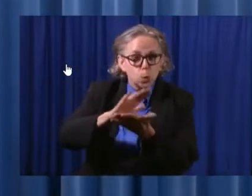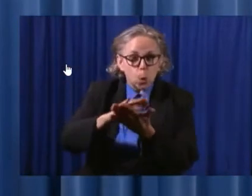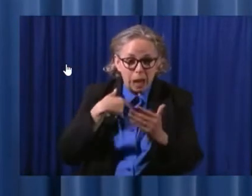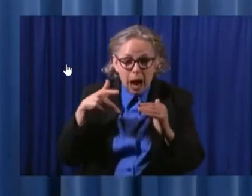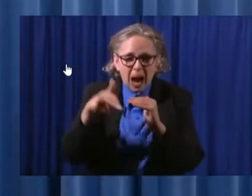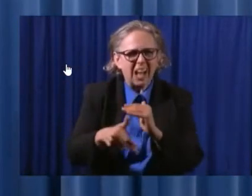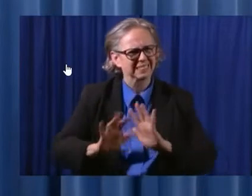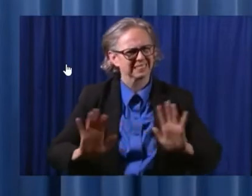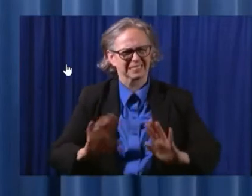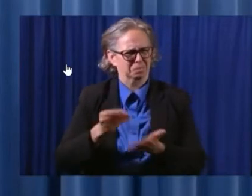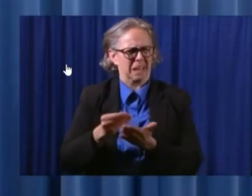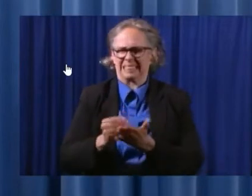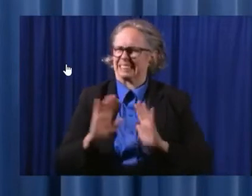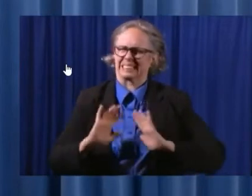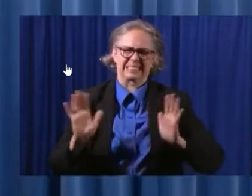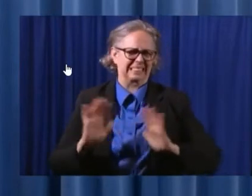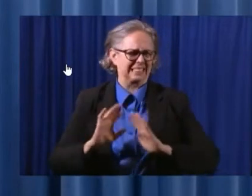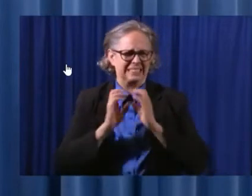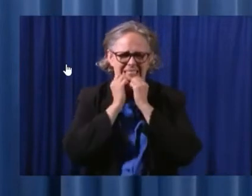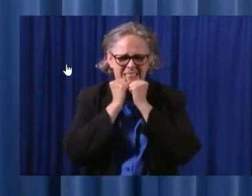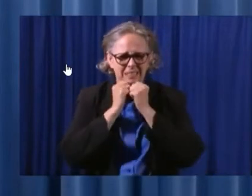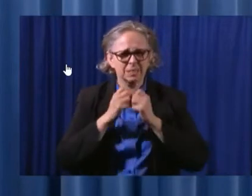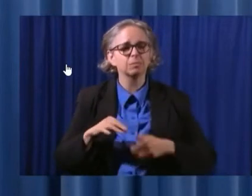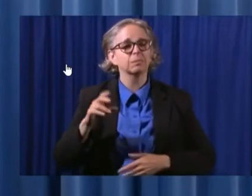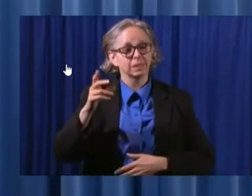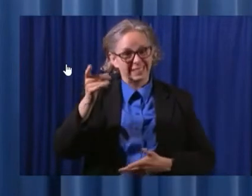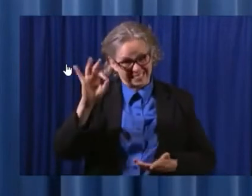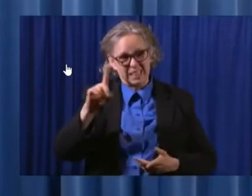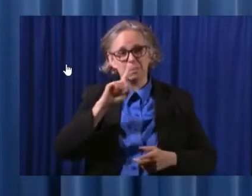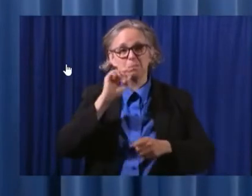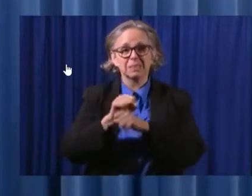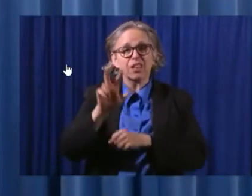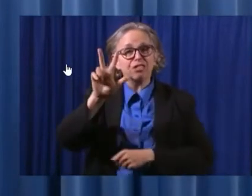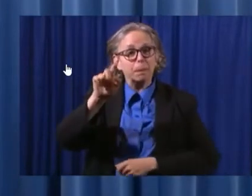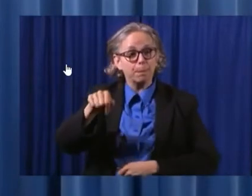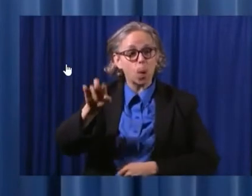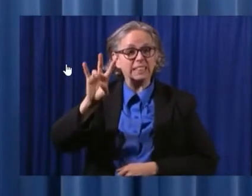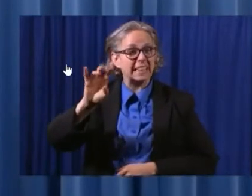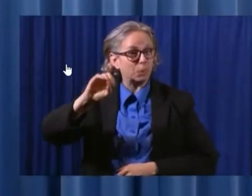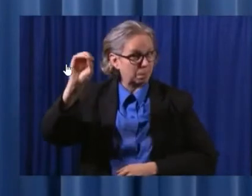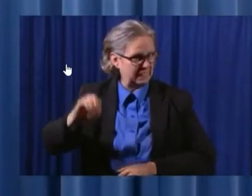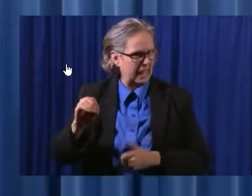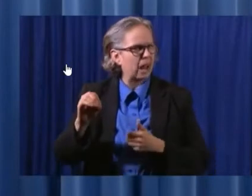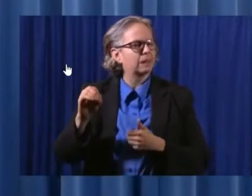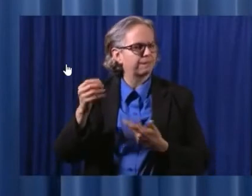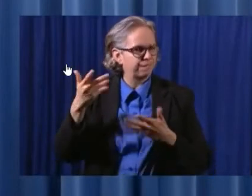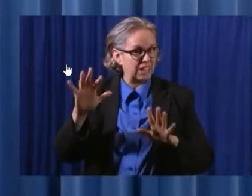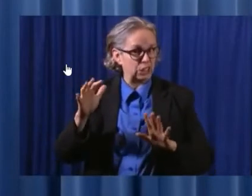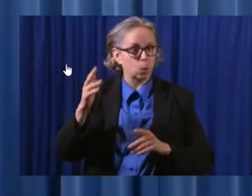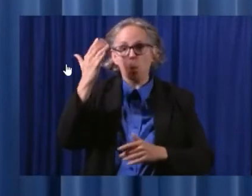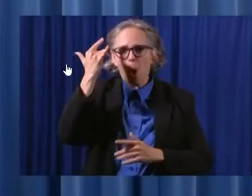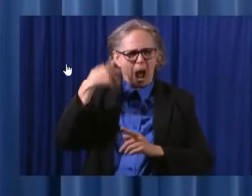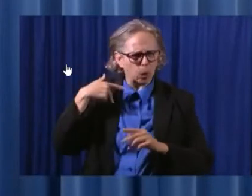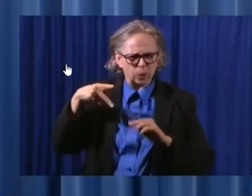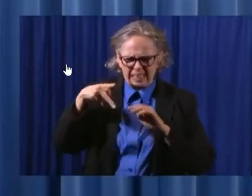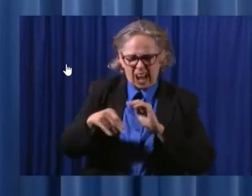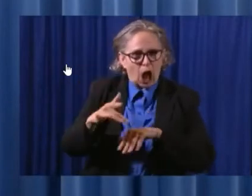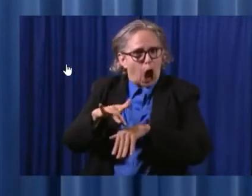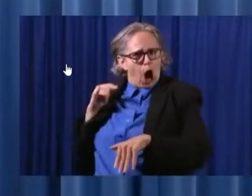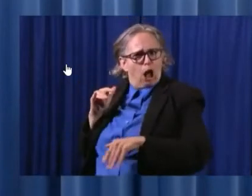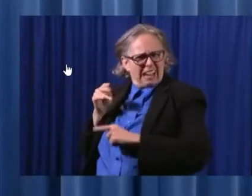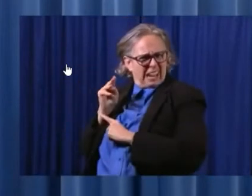cut them 3.7%. We wanted to do that early because we wanted schools to be able to have basically a flat